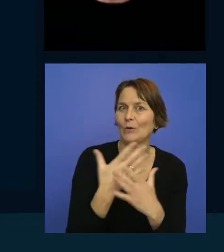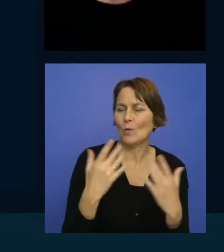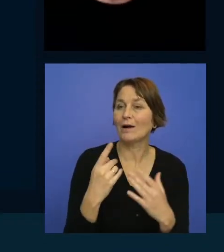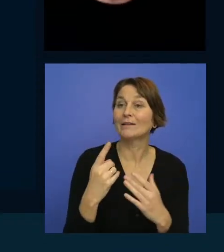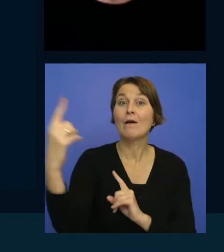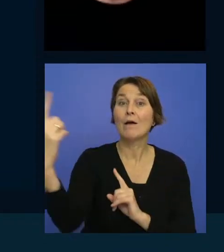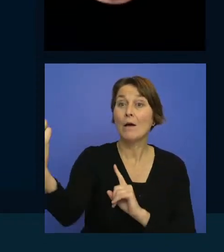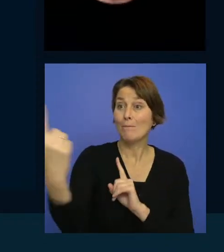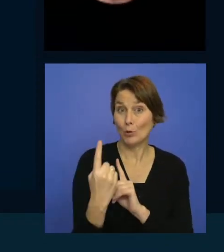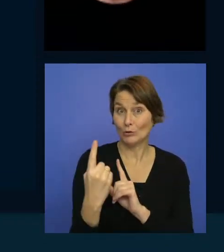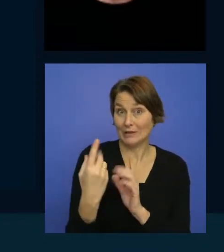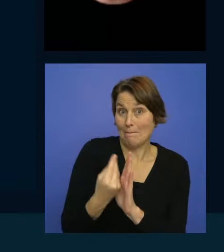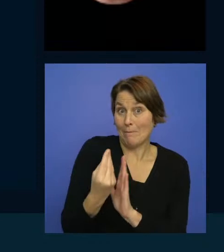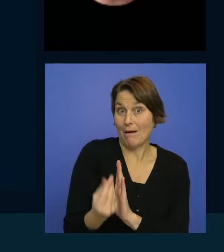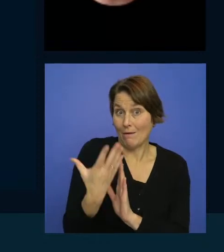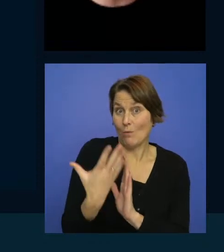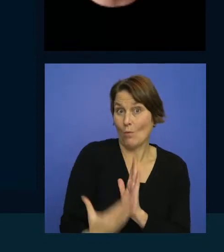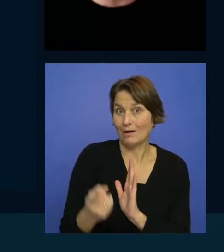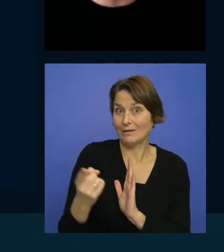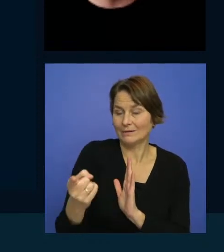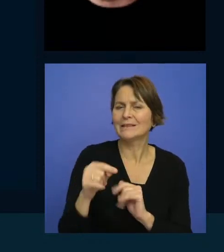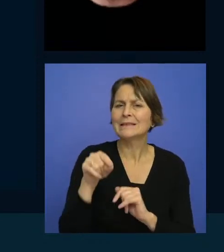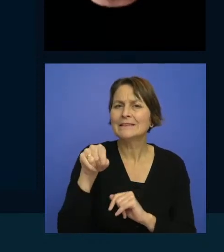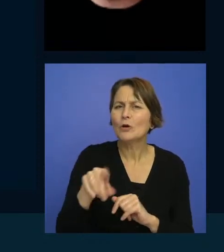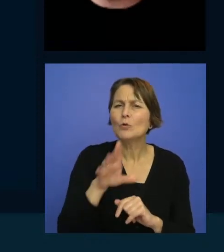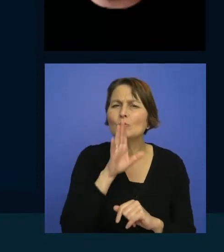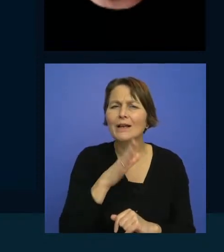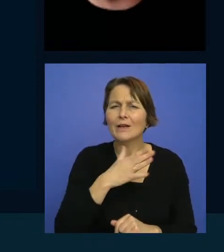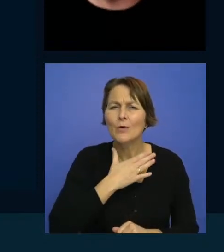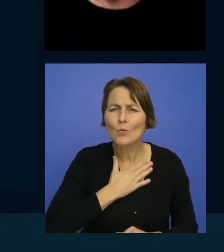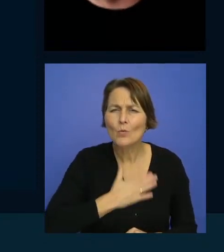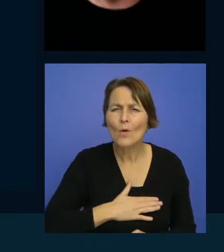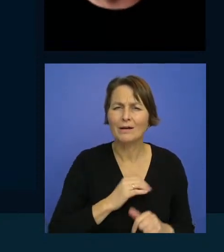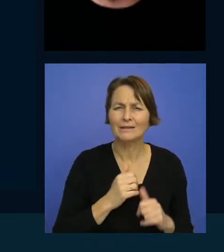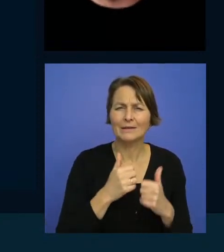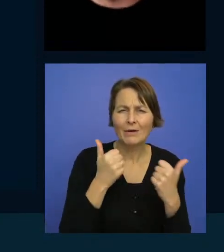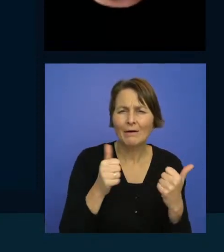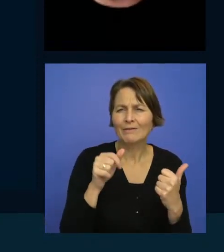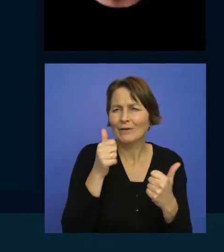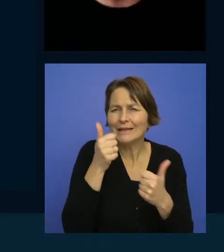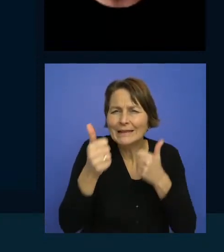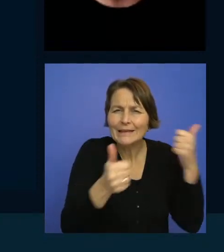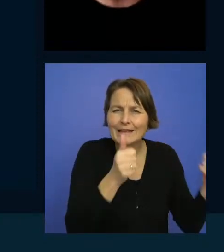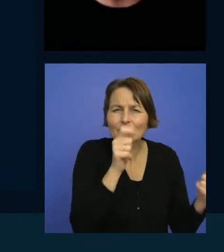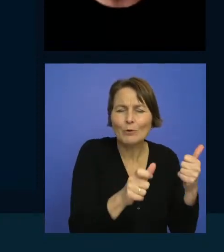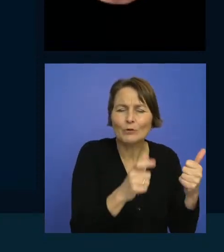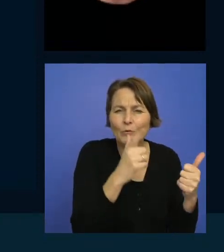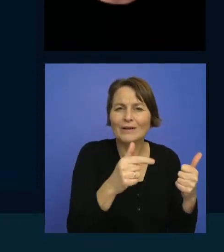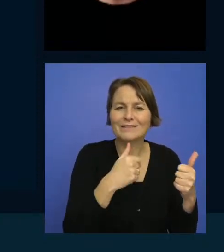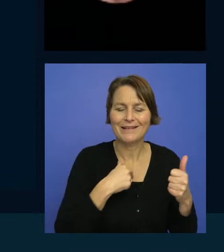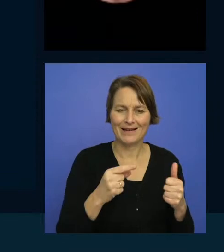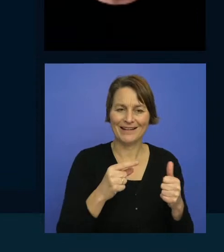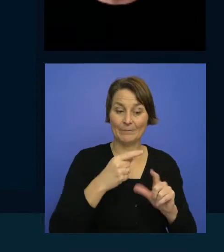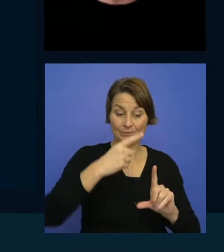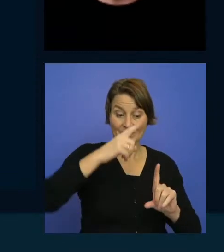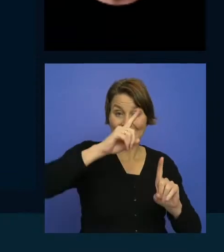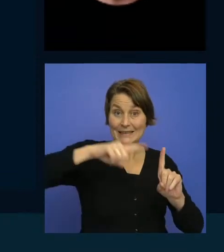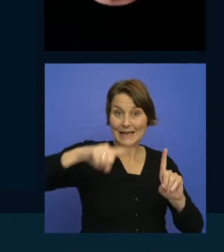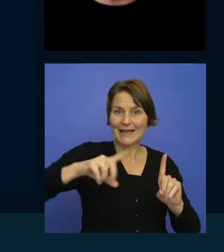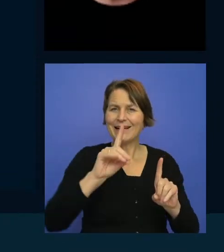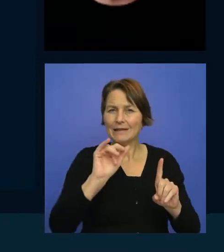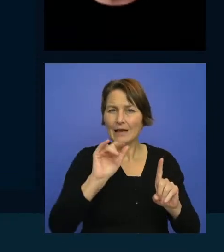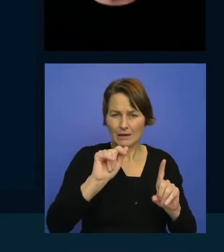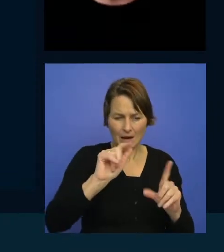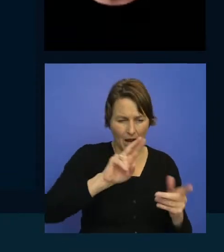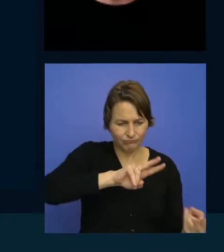is such a critical element of every enterprise customer's digital transformation. Digital transformation, of course, is a pretty